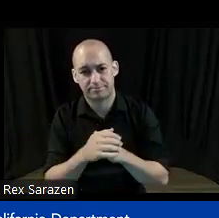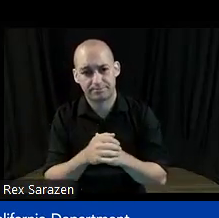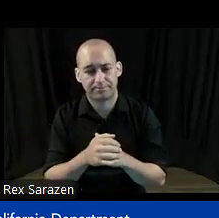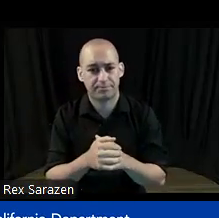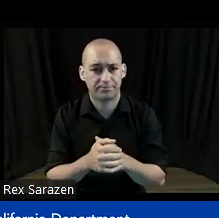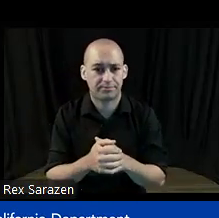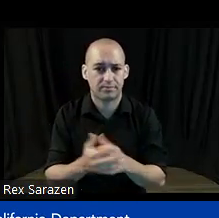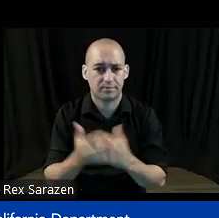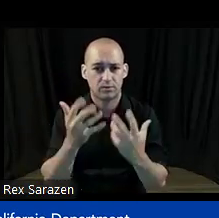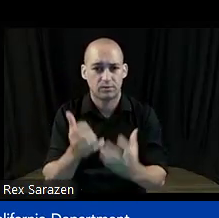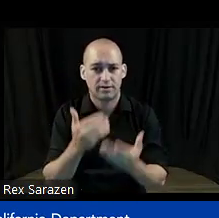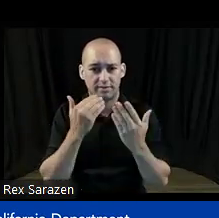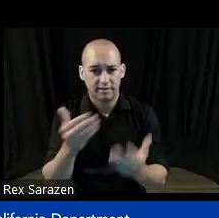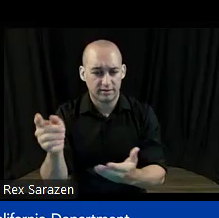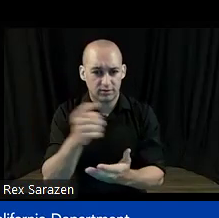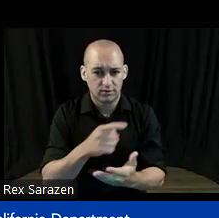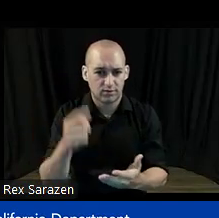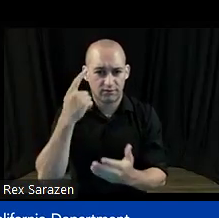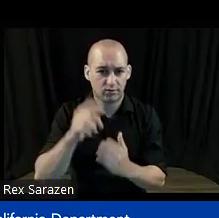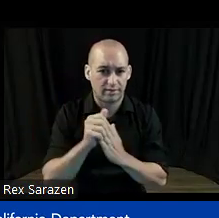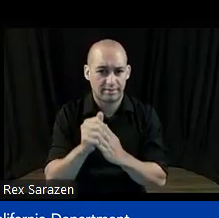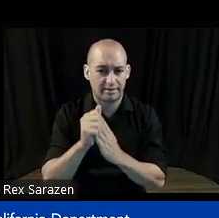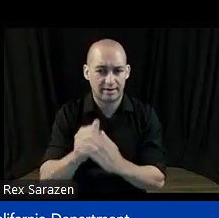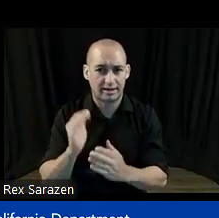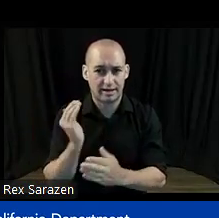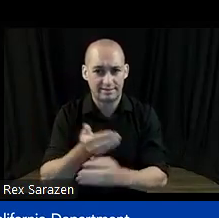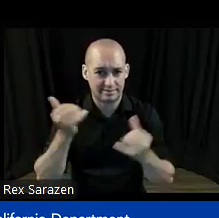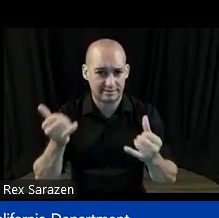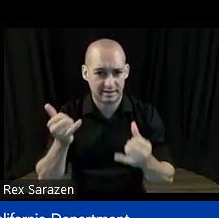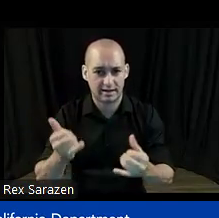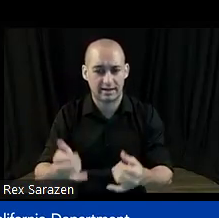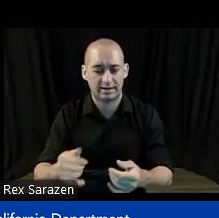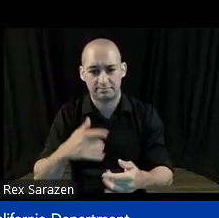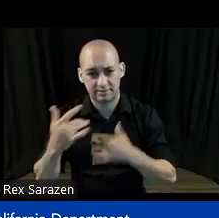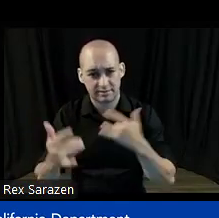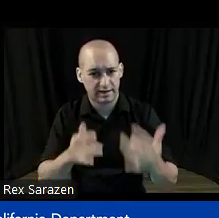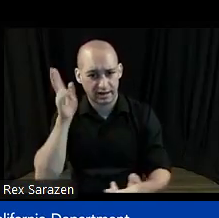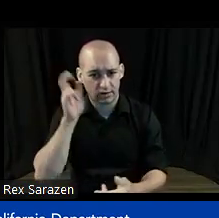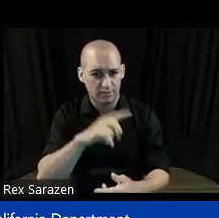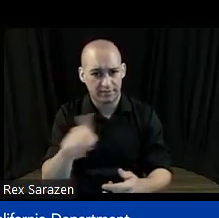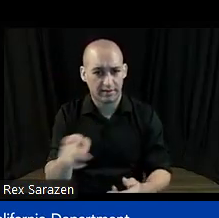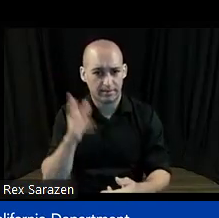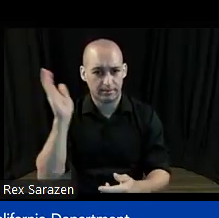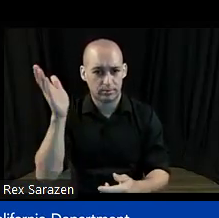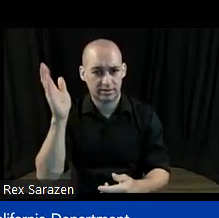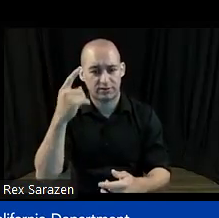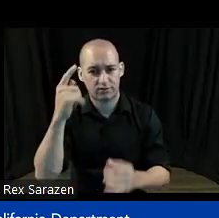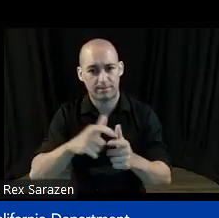just really want to thank you for leading us to today, and I can't wait to hear them presented to a wider